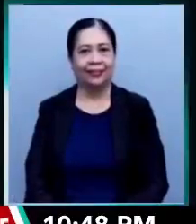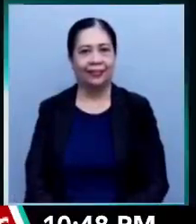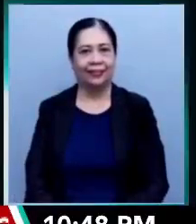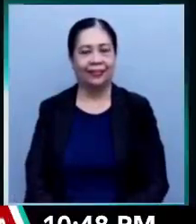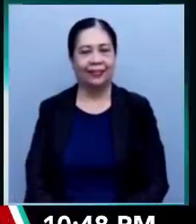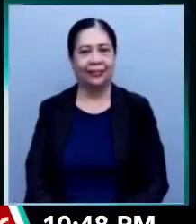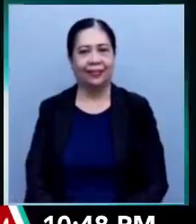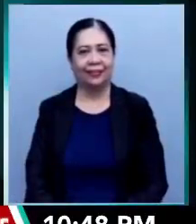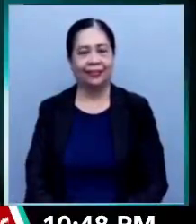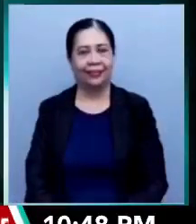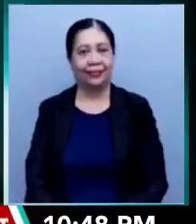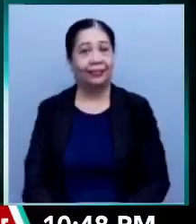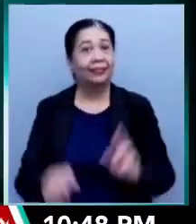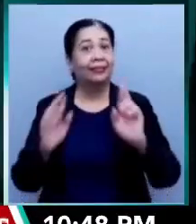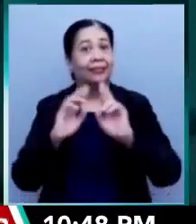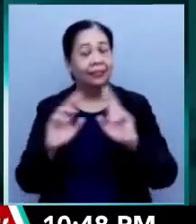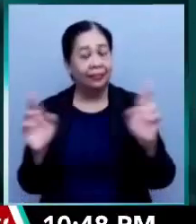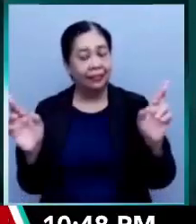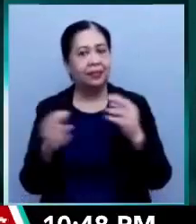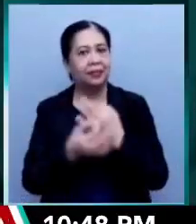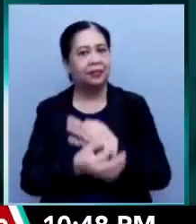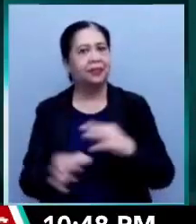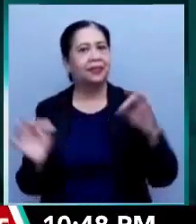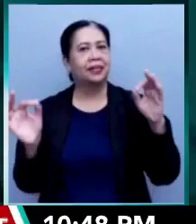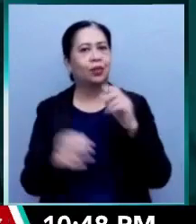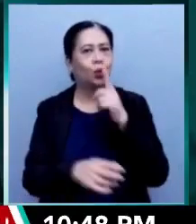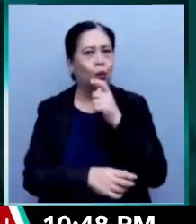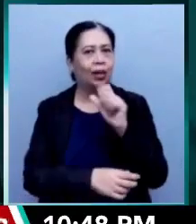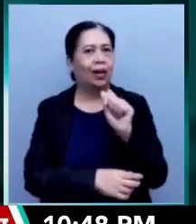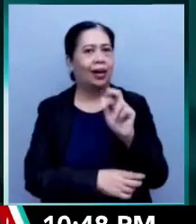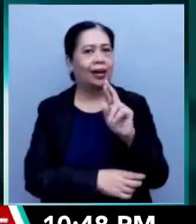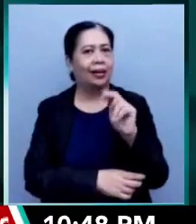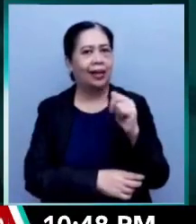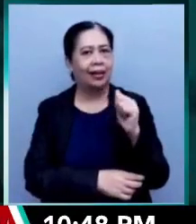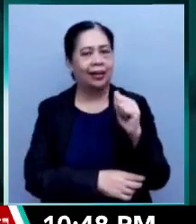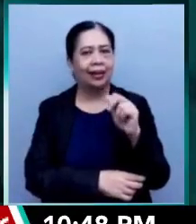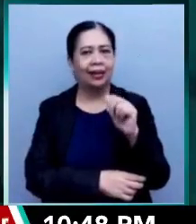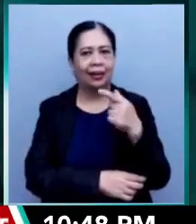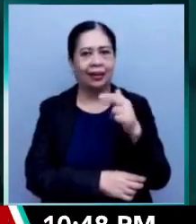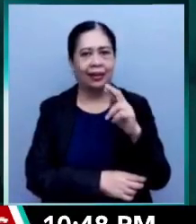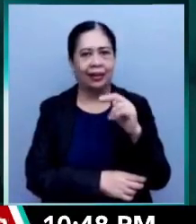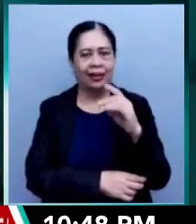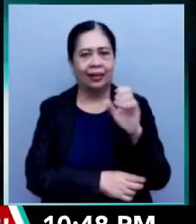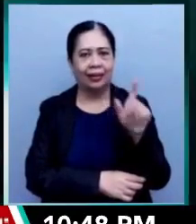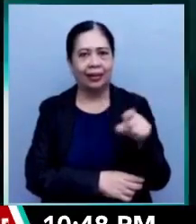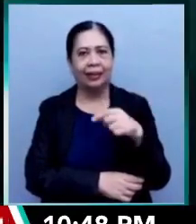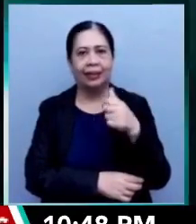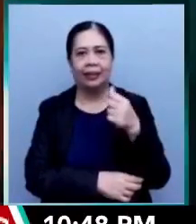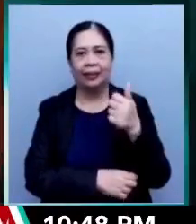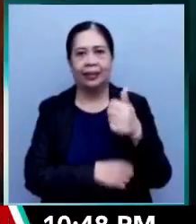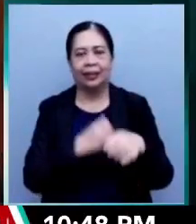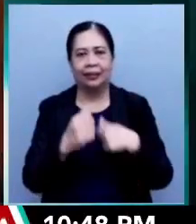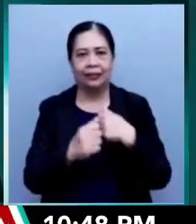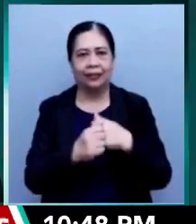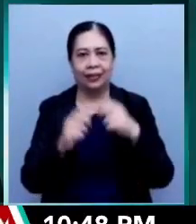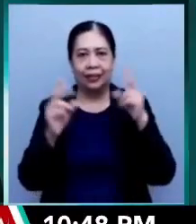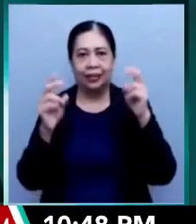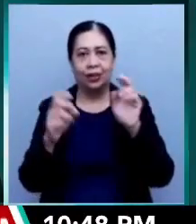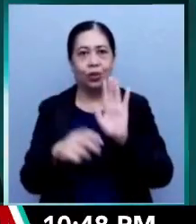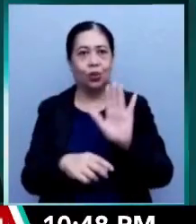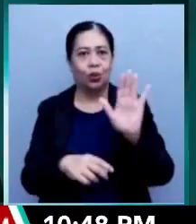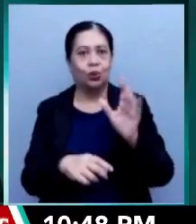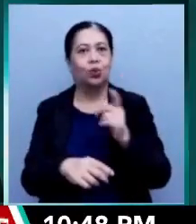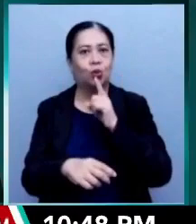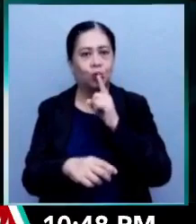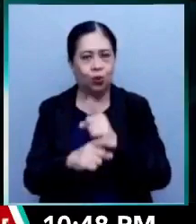All set to break free na si Ariana Grande para sa 10th anniversary ng debut album na Yours Truly.